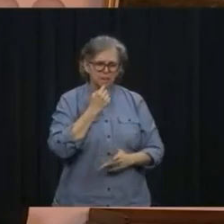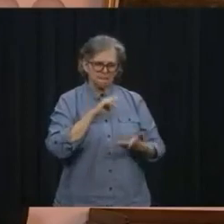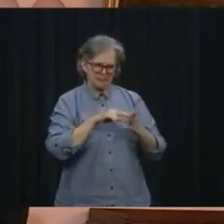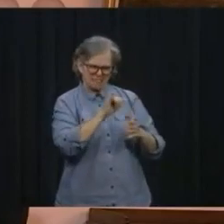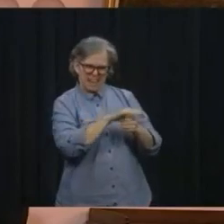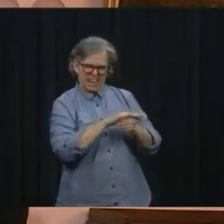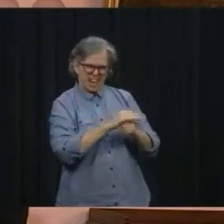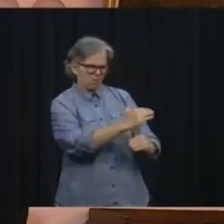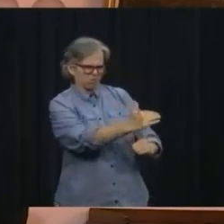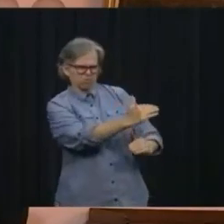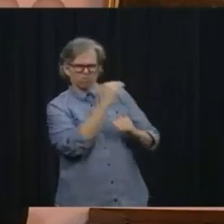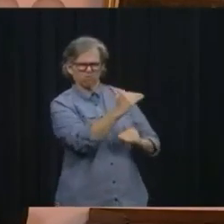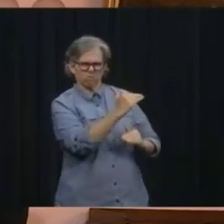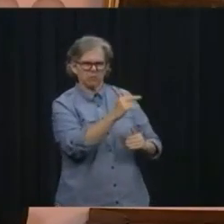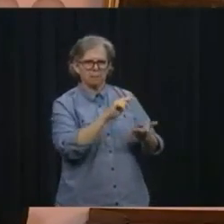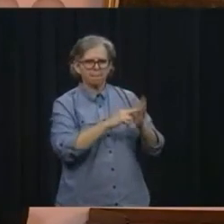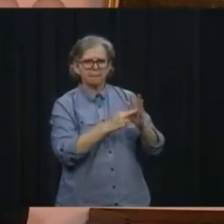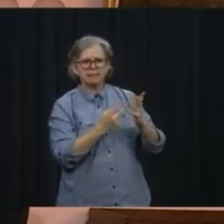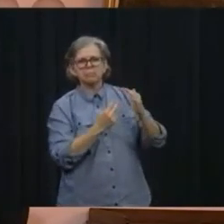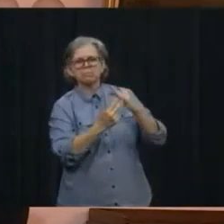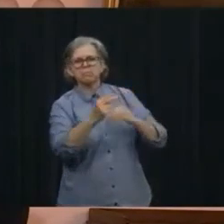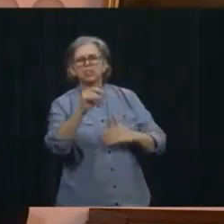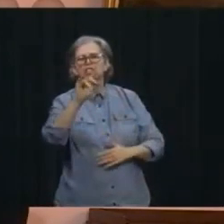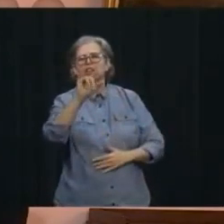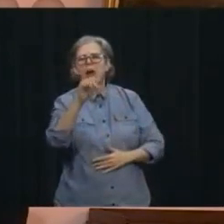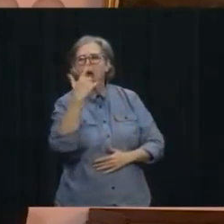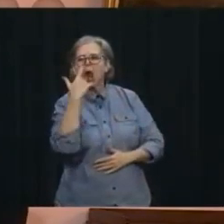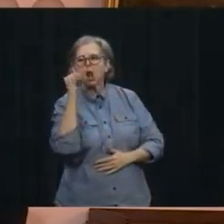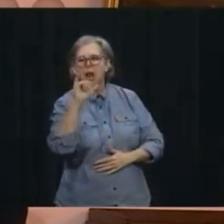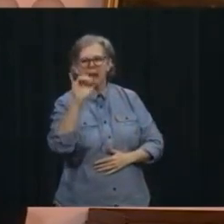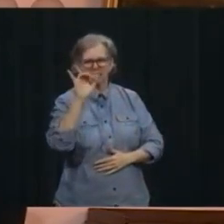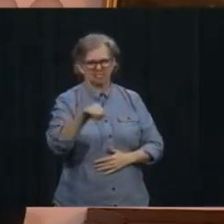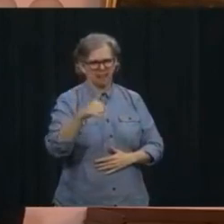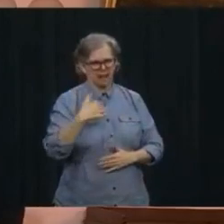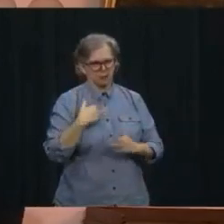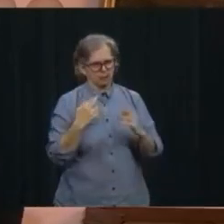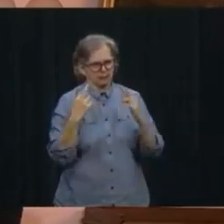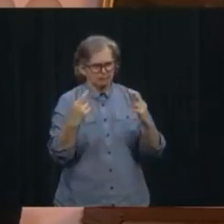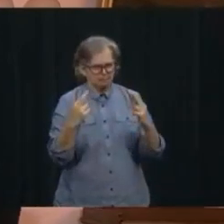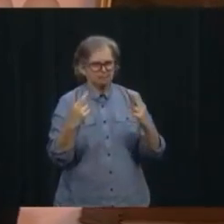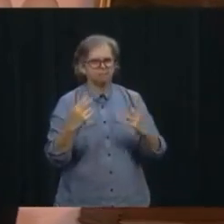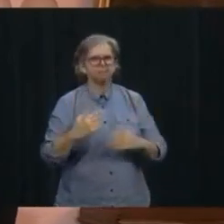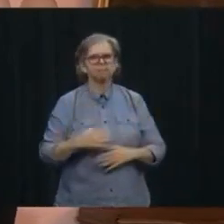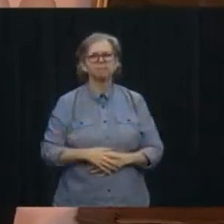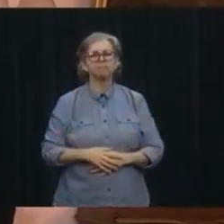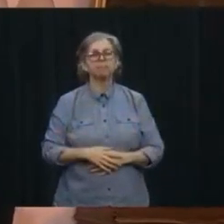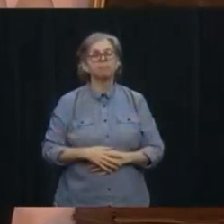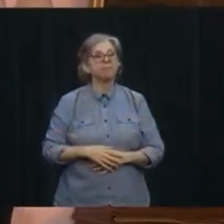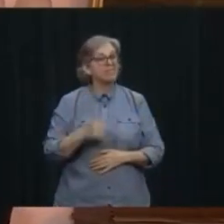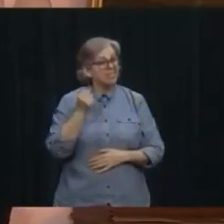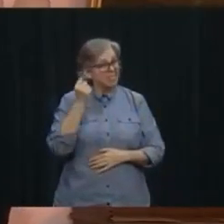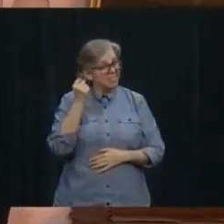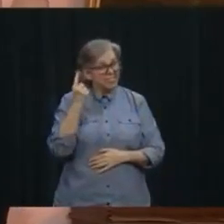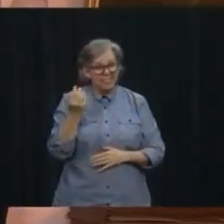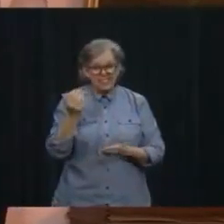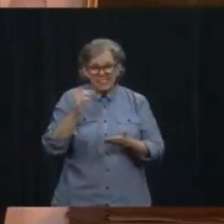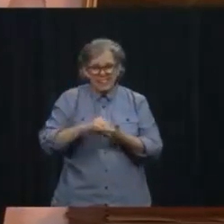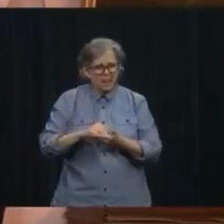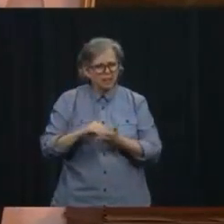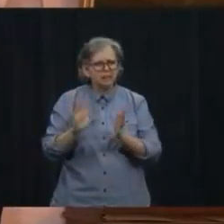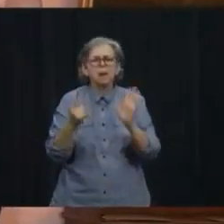infected by July 1. Now, this is a snapshot in time. It's a modeling. We don't know if it's going to turn